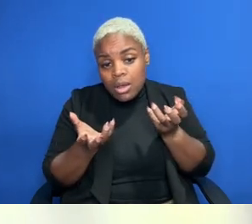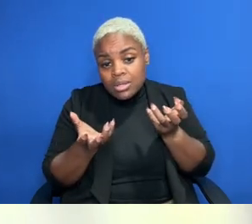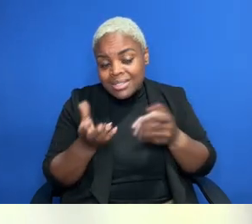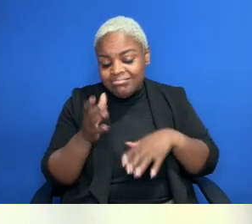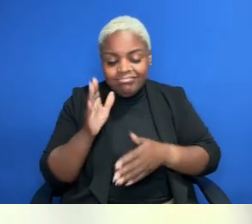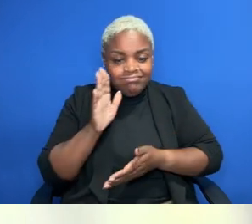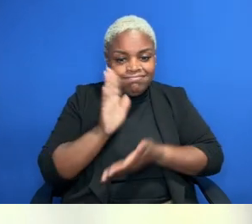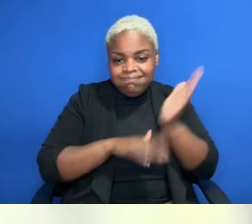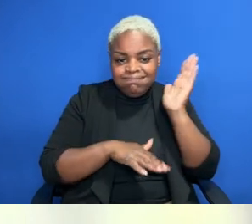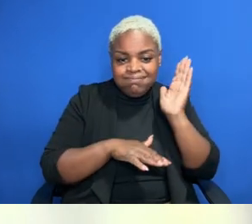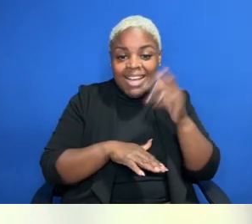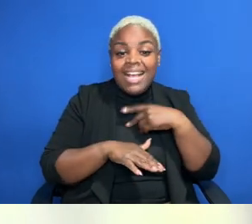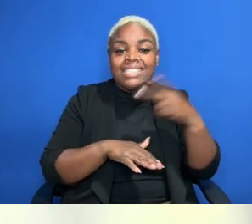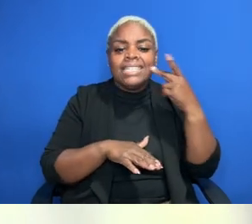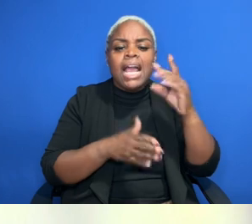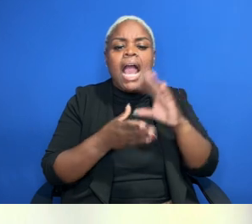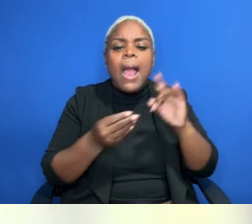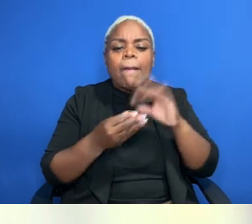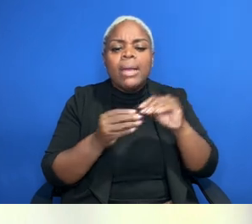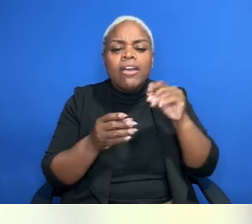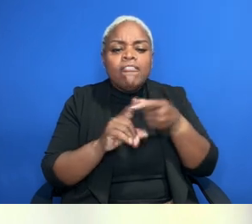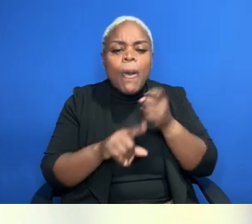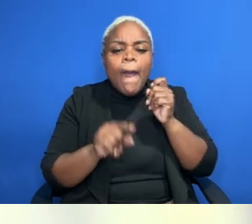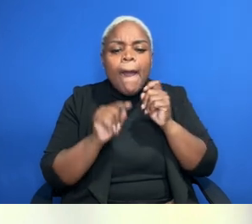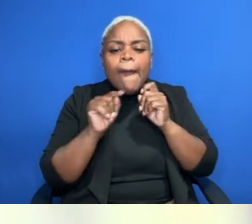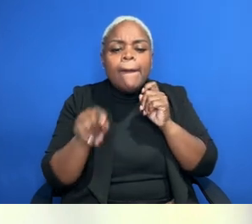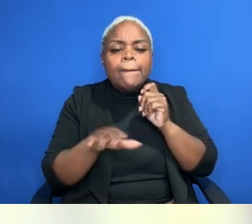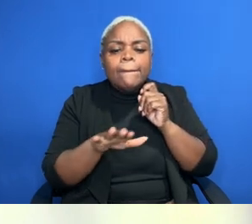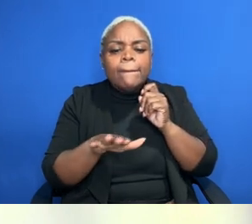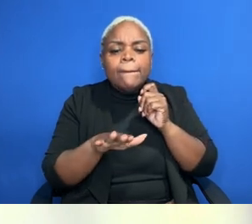questions. You probably all want to get out of here, but